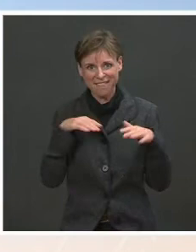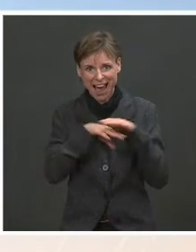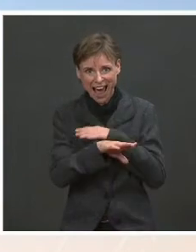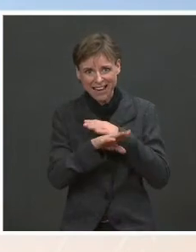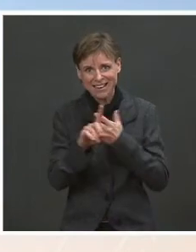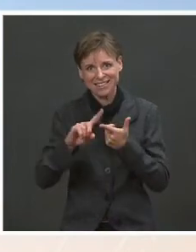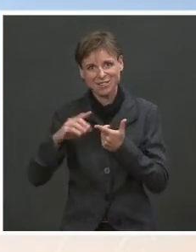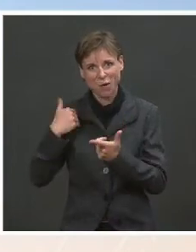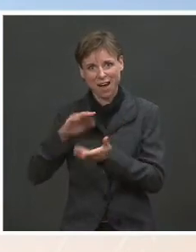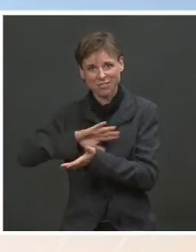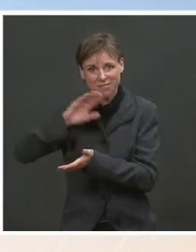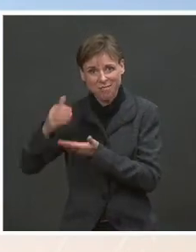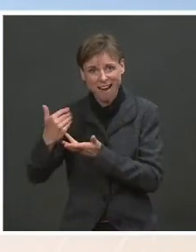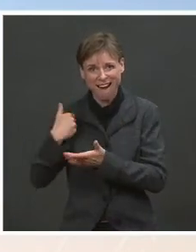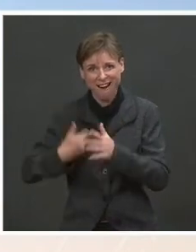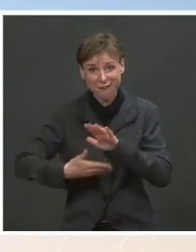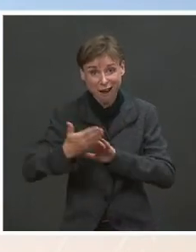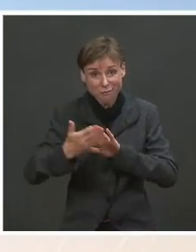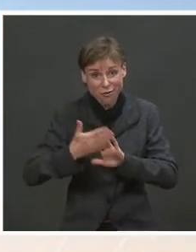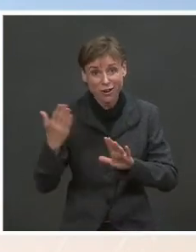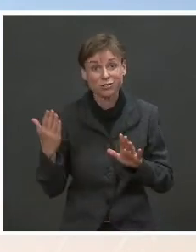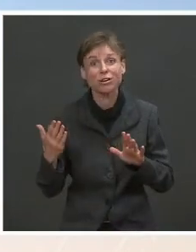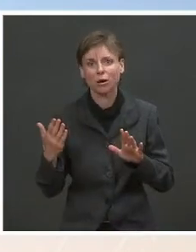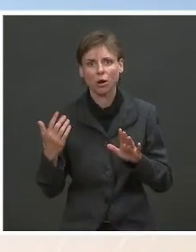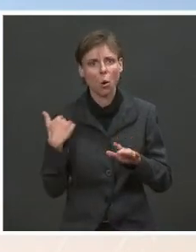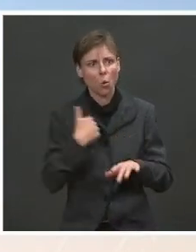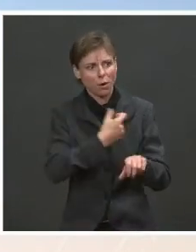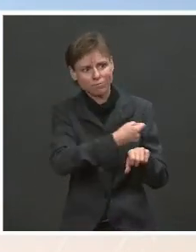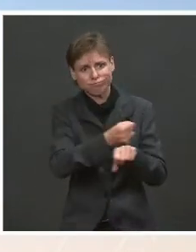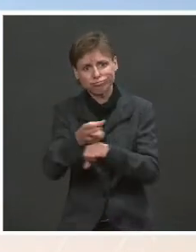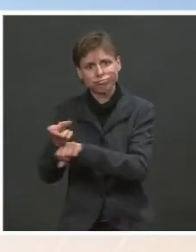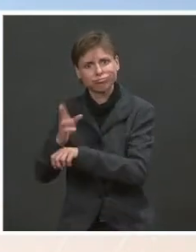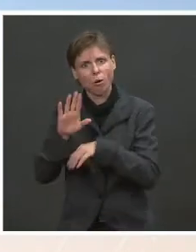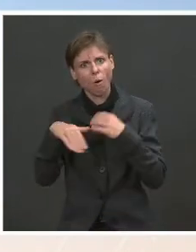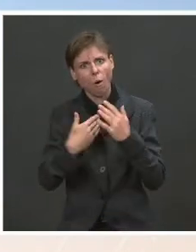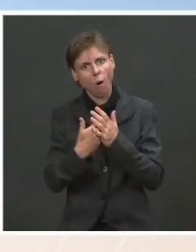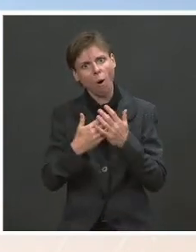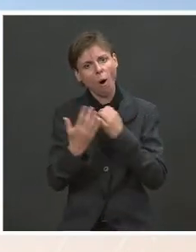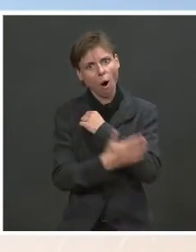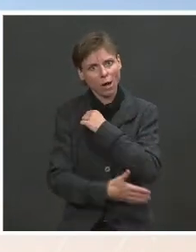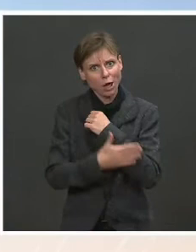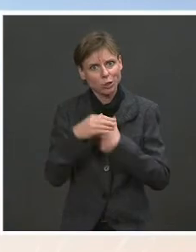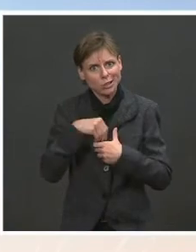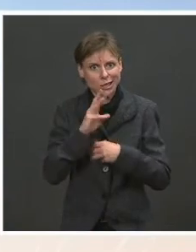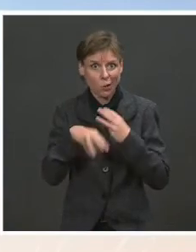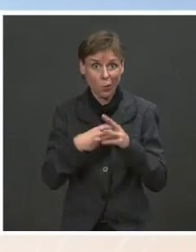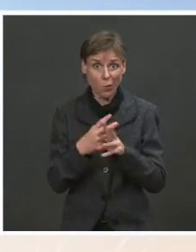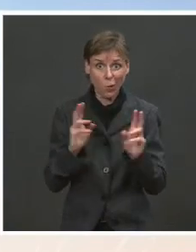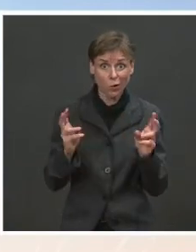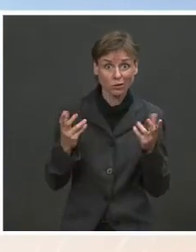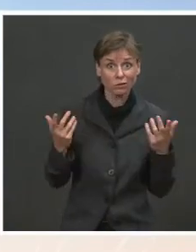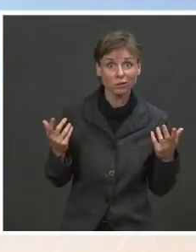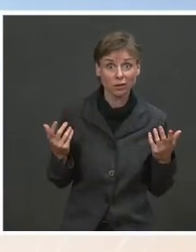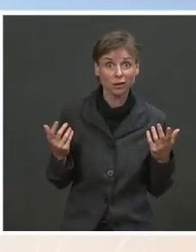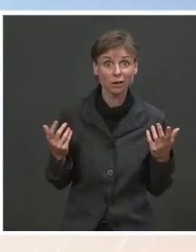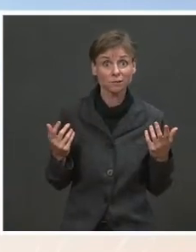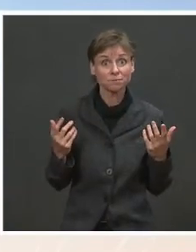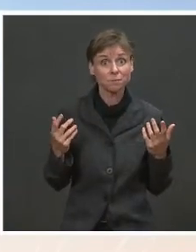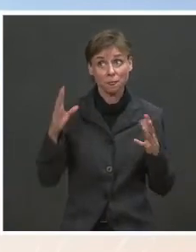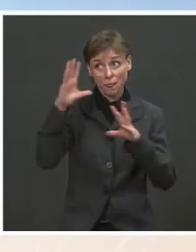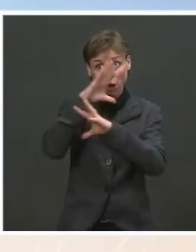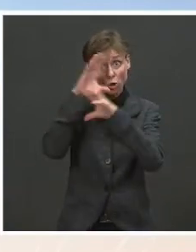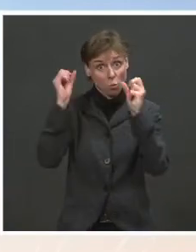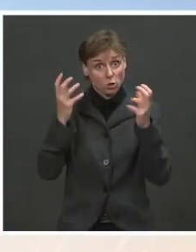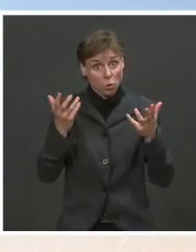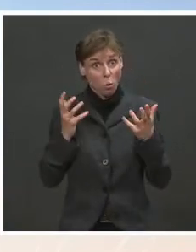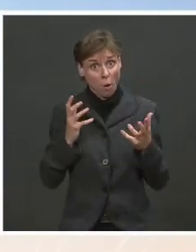than virtually any other country in the world. And we also want to be, the president wants to be, we all want to be contributing